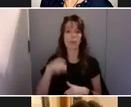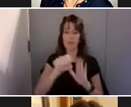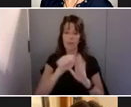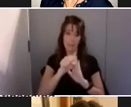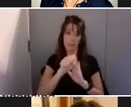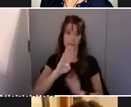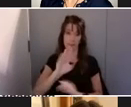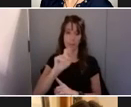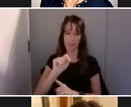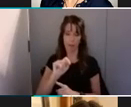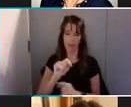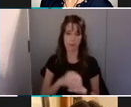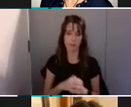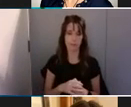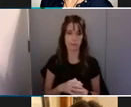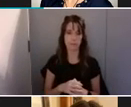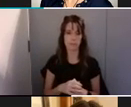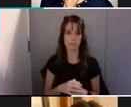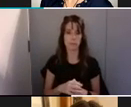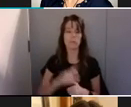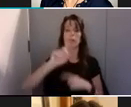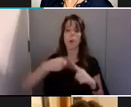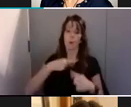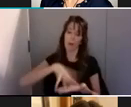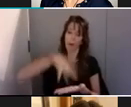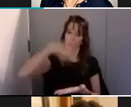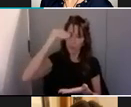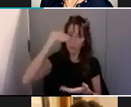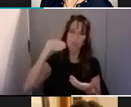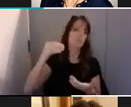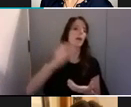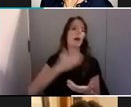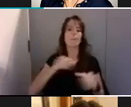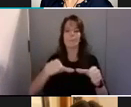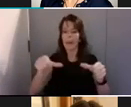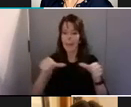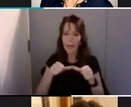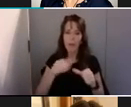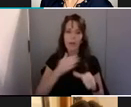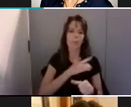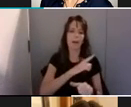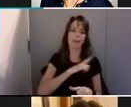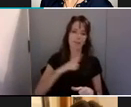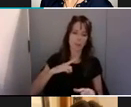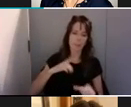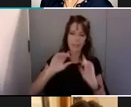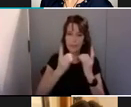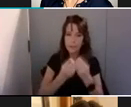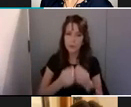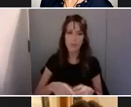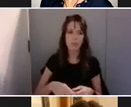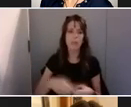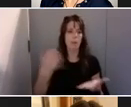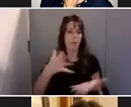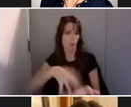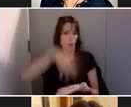that. So once I learn what my area is, my legislative district, I might want to learn